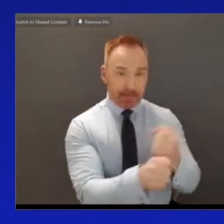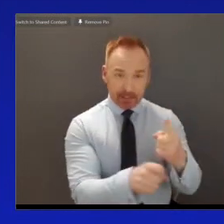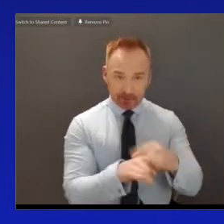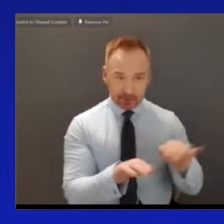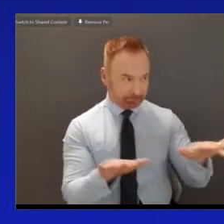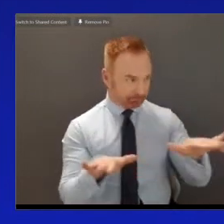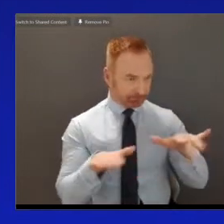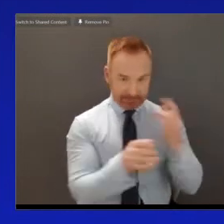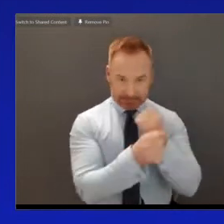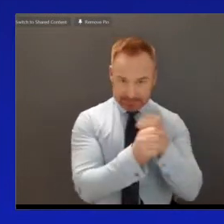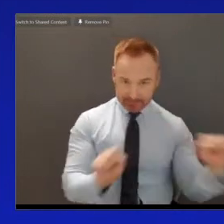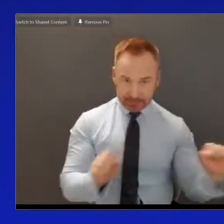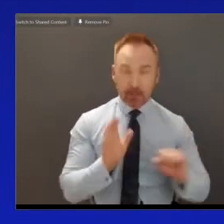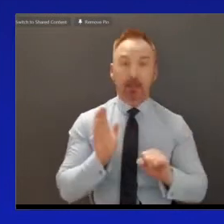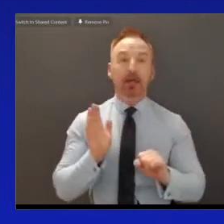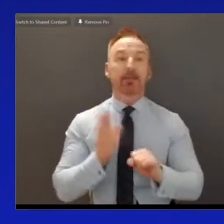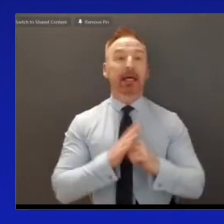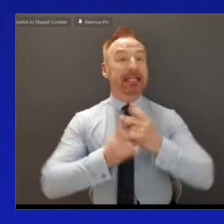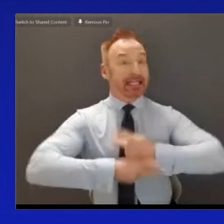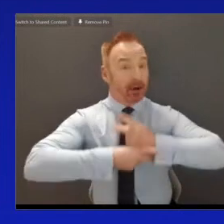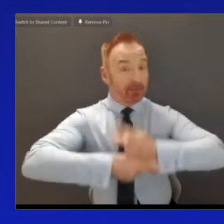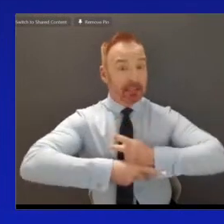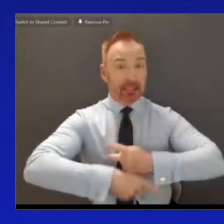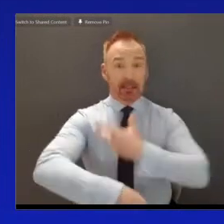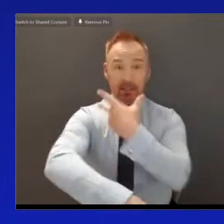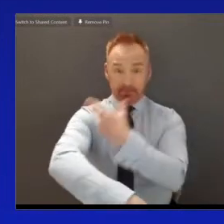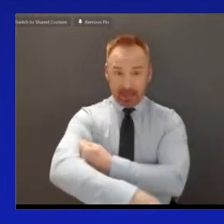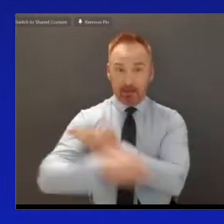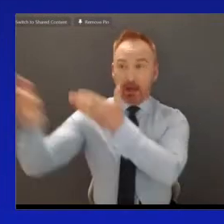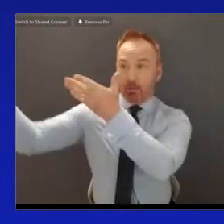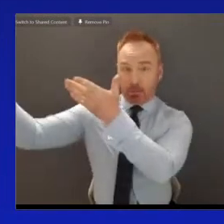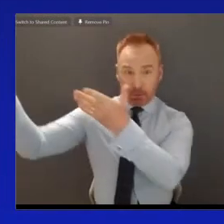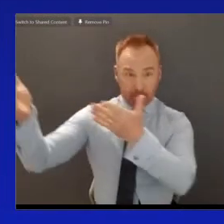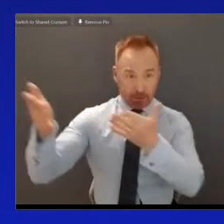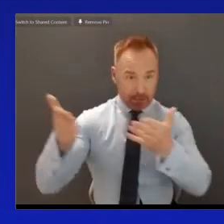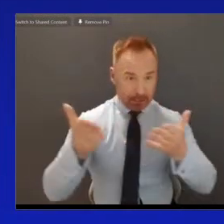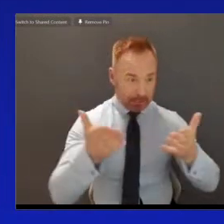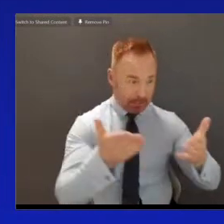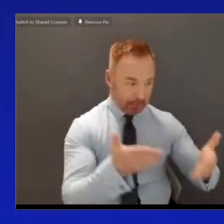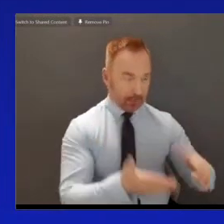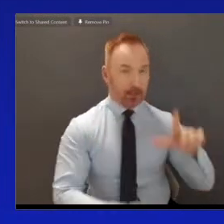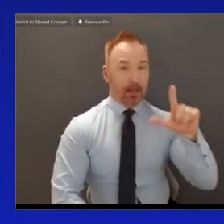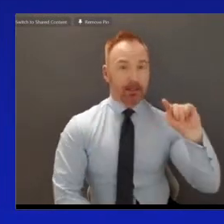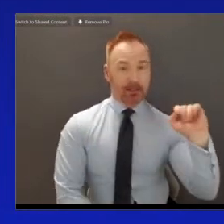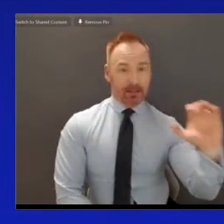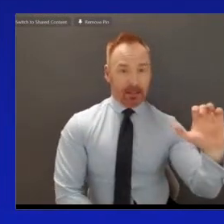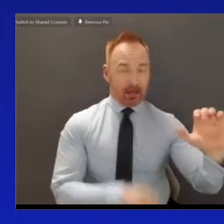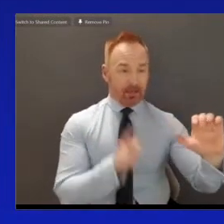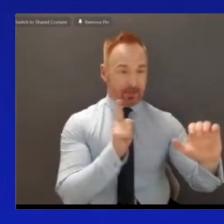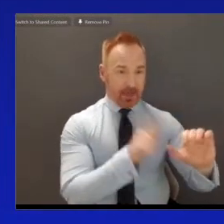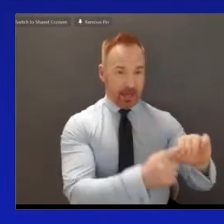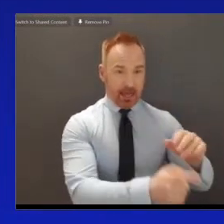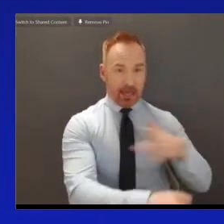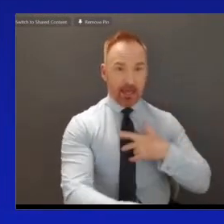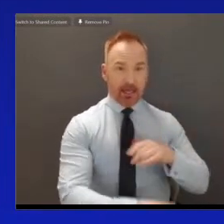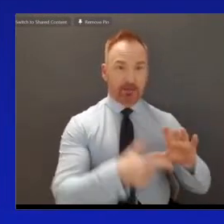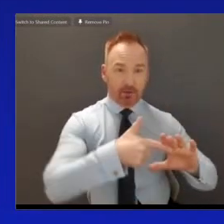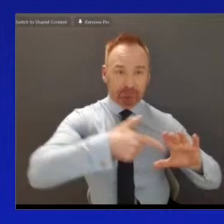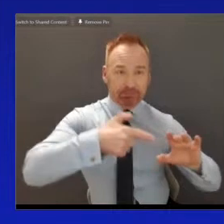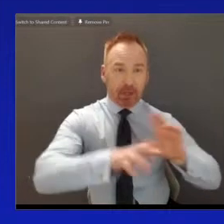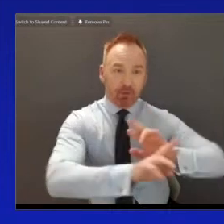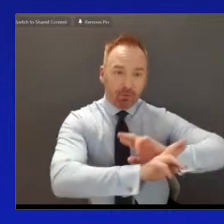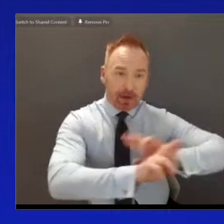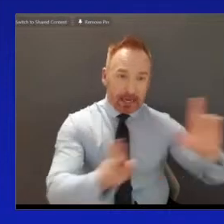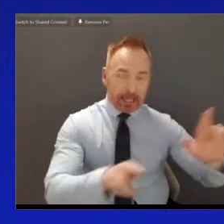carefully transport the vaccine to the long-term care home, and upon arrival, the vaccines are prepared. The mobile vaccination teams perform